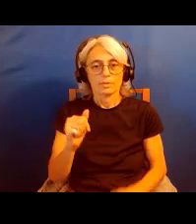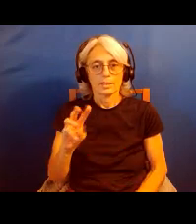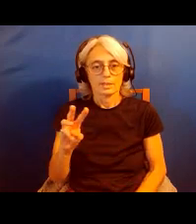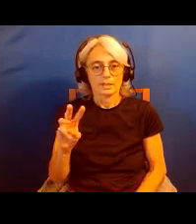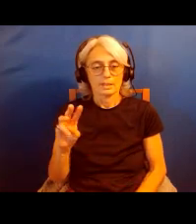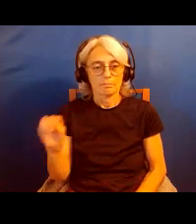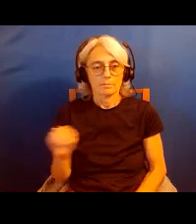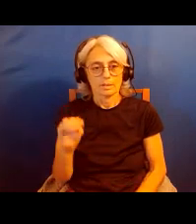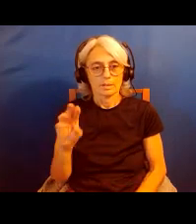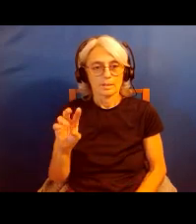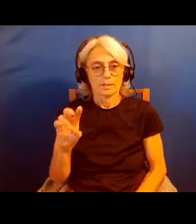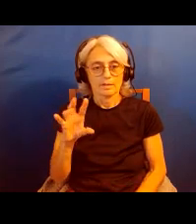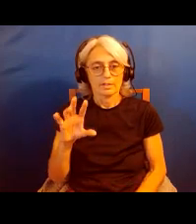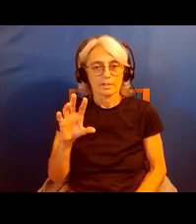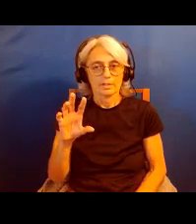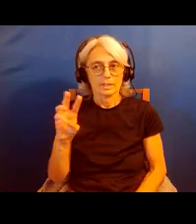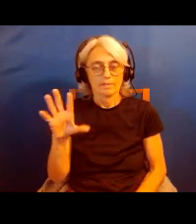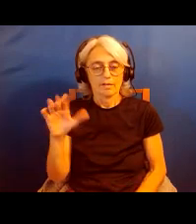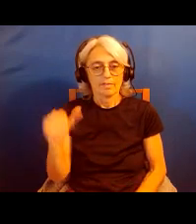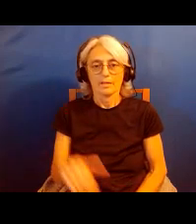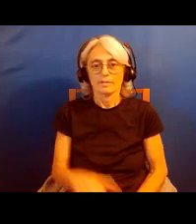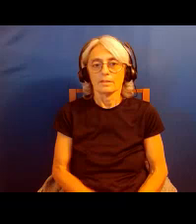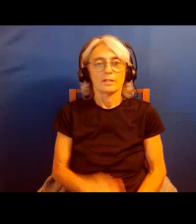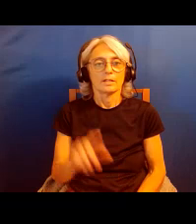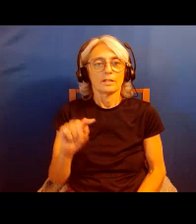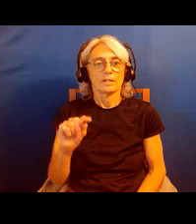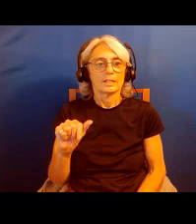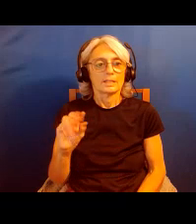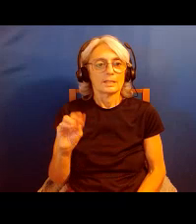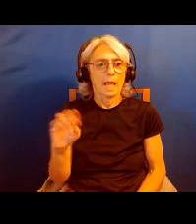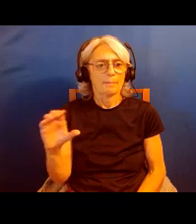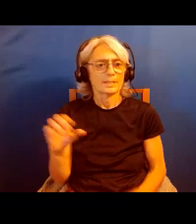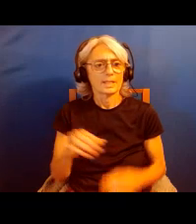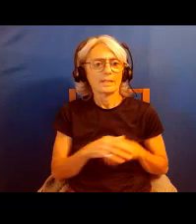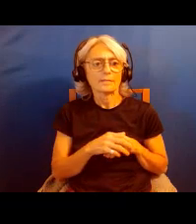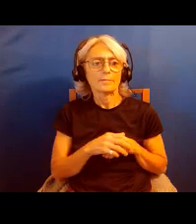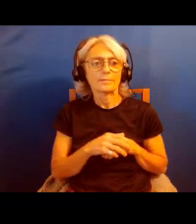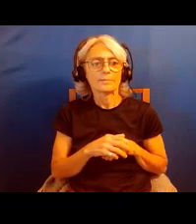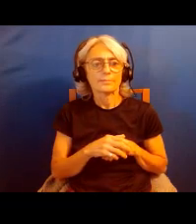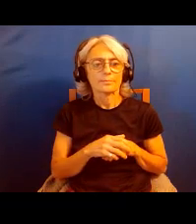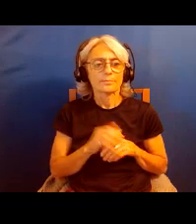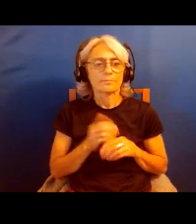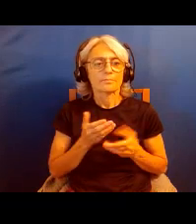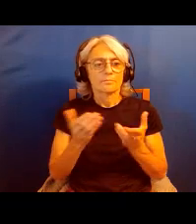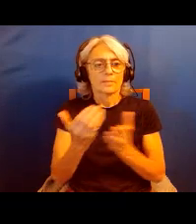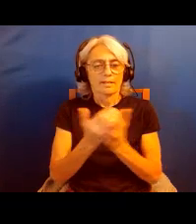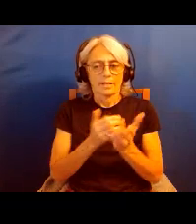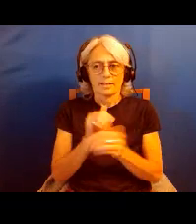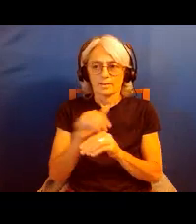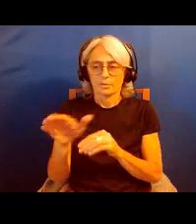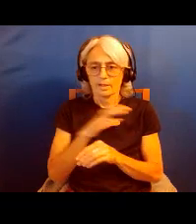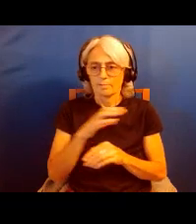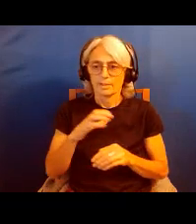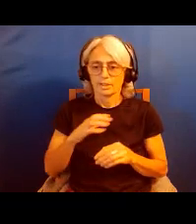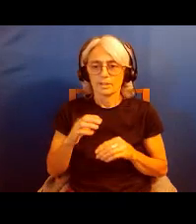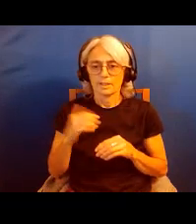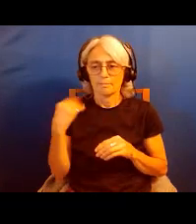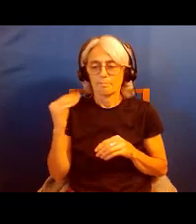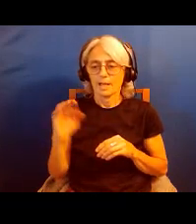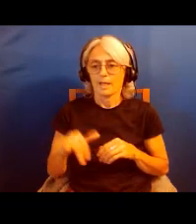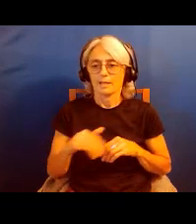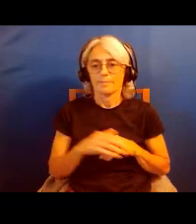$16,765,000. TAMSI did submit a proposed project list to the commission in May to fulfill that